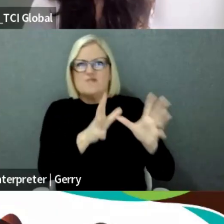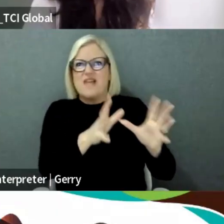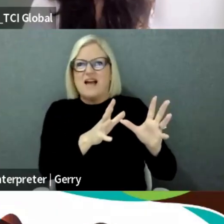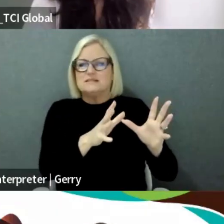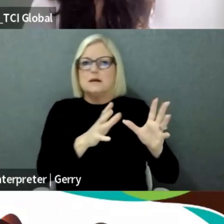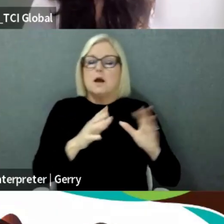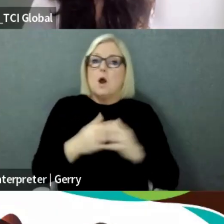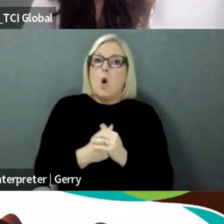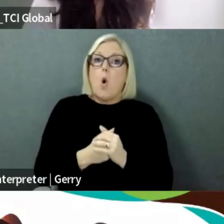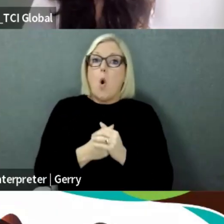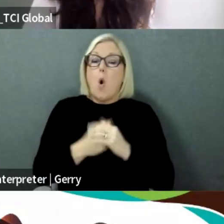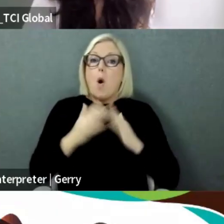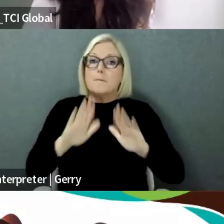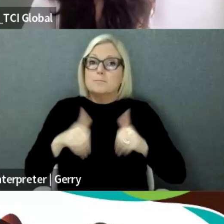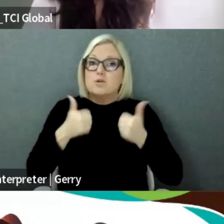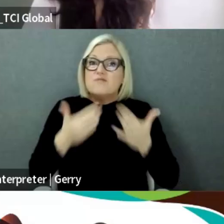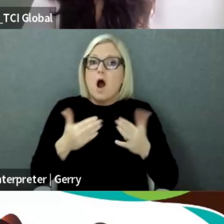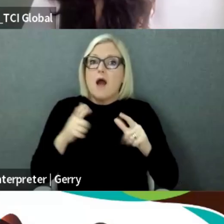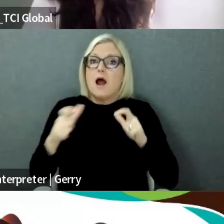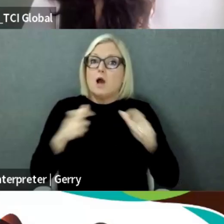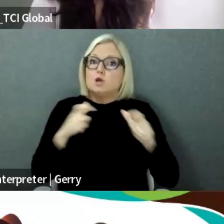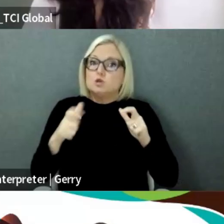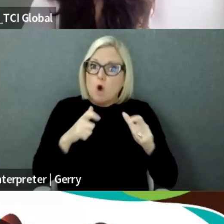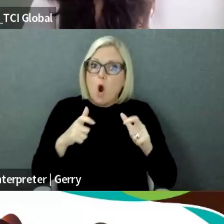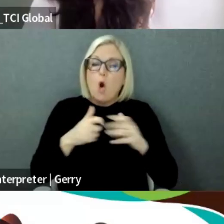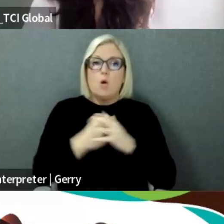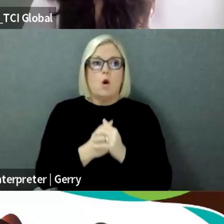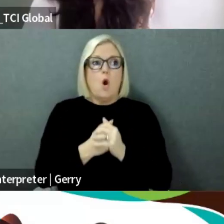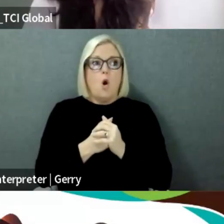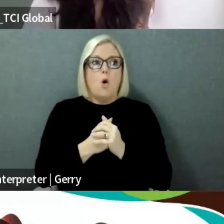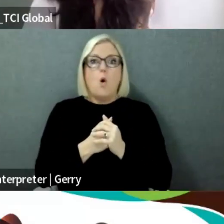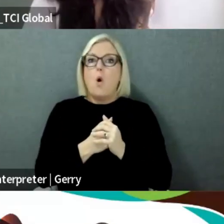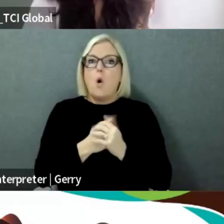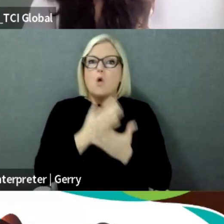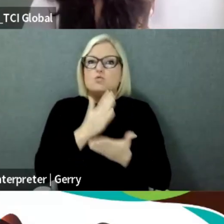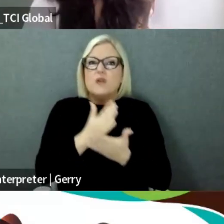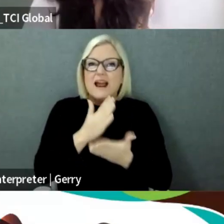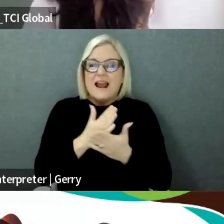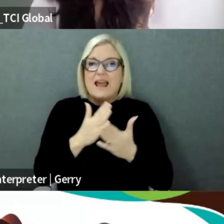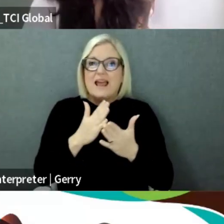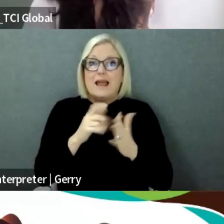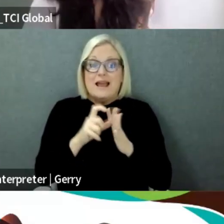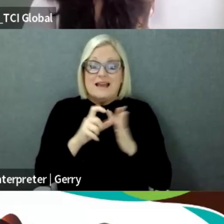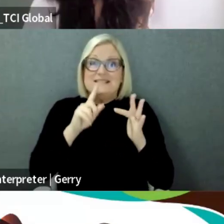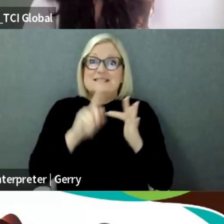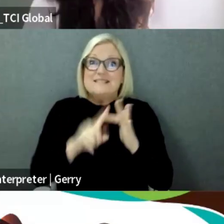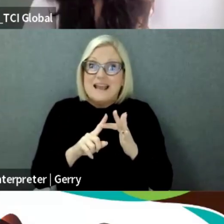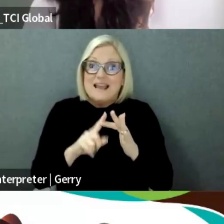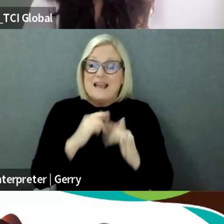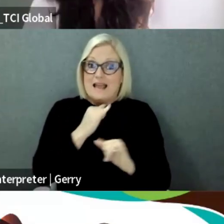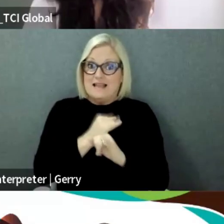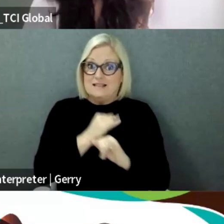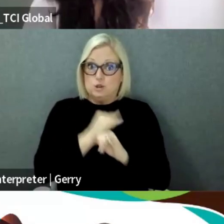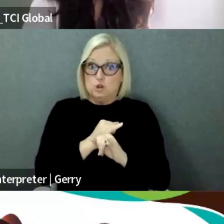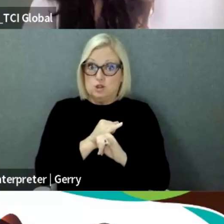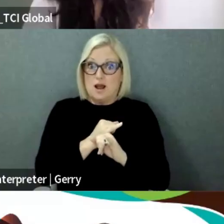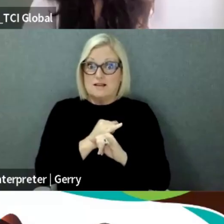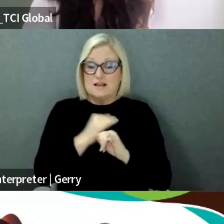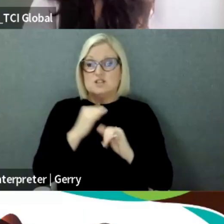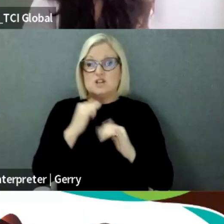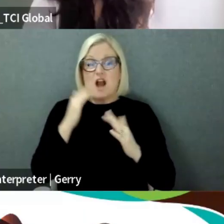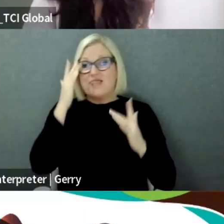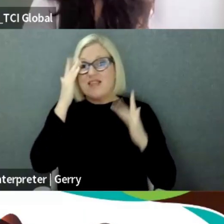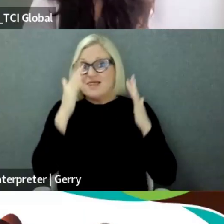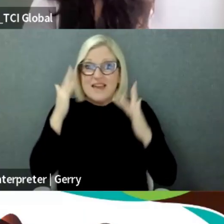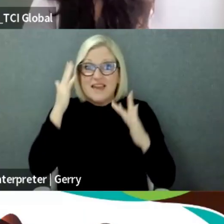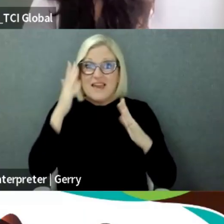or when deinstitutionalisation is treated as a short-term project rather than a systems transformation. So